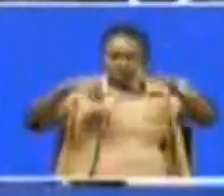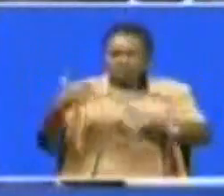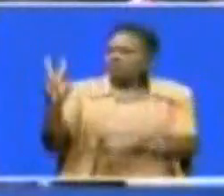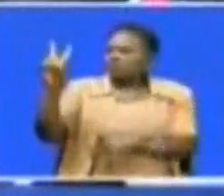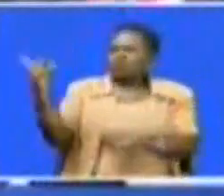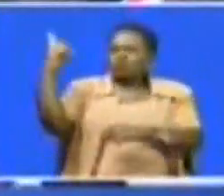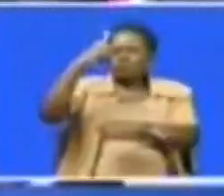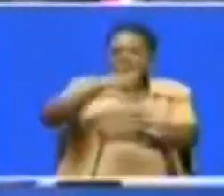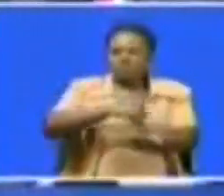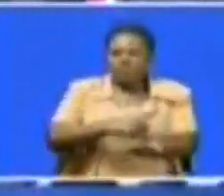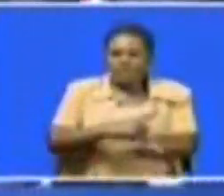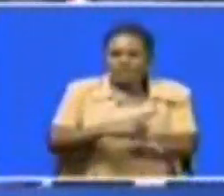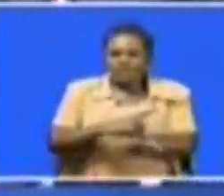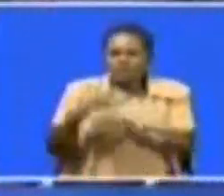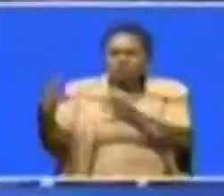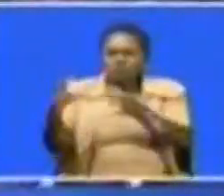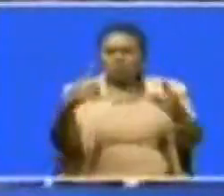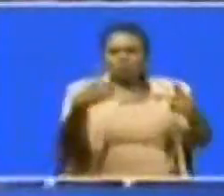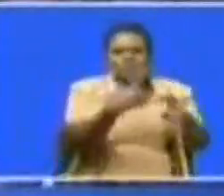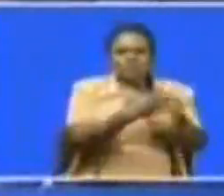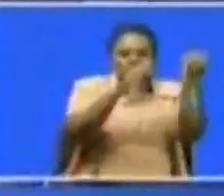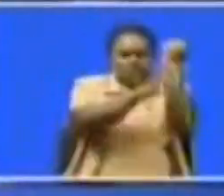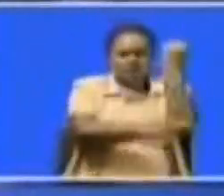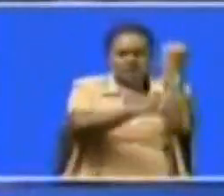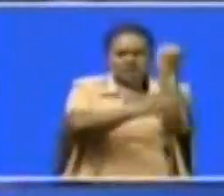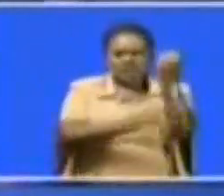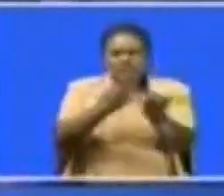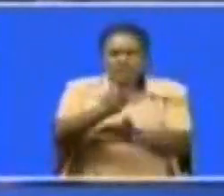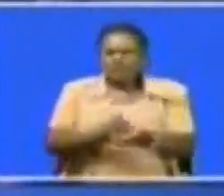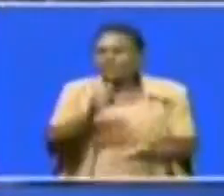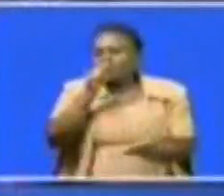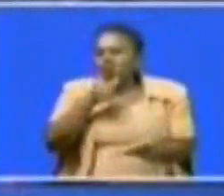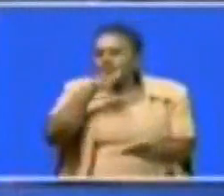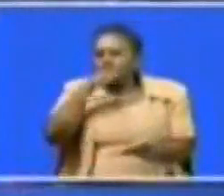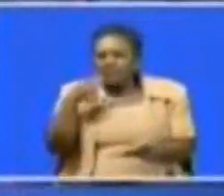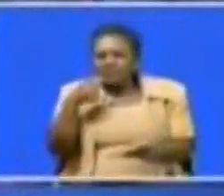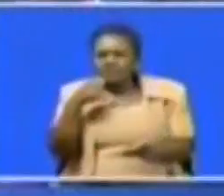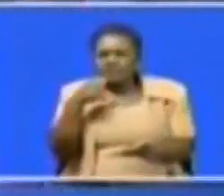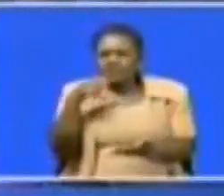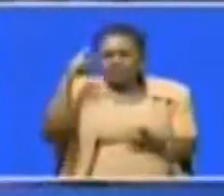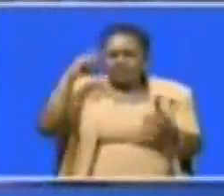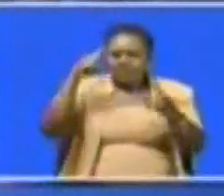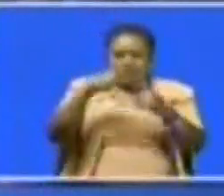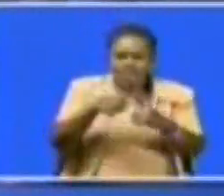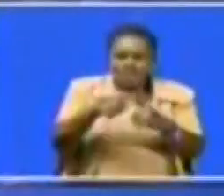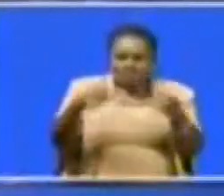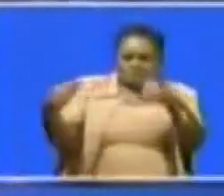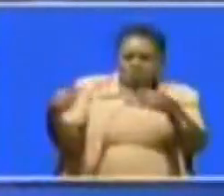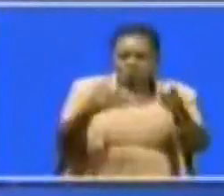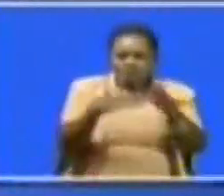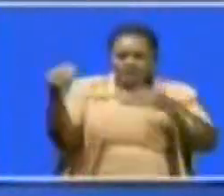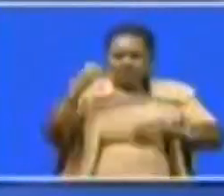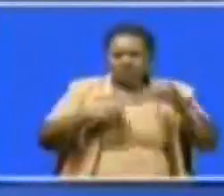la siku mbili lililoandaliwa na vitengo mbalimbali nchini ikiwemo sekta ya kibinafsi KEPSA linanuia kupeleka vita